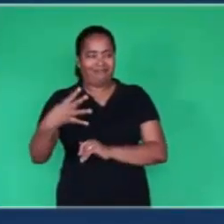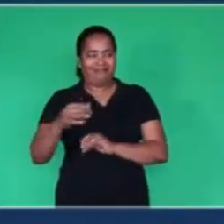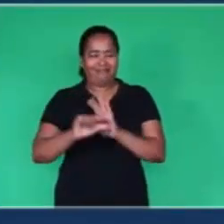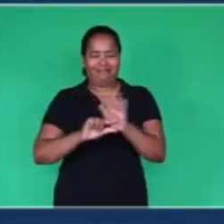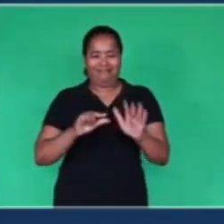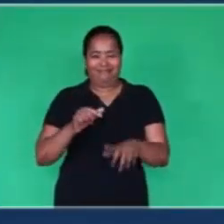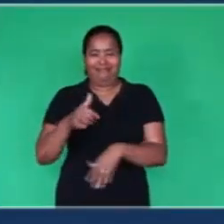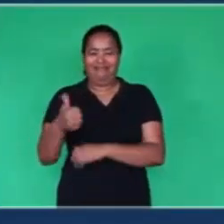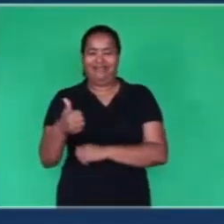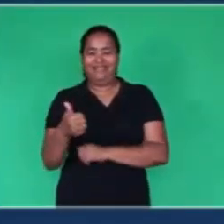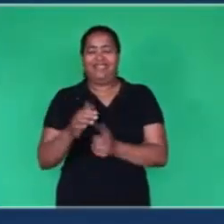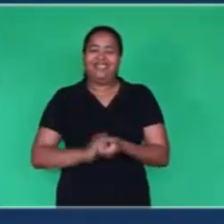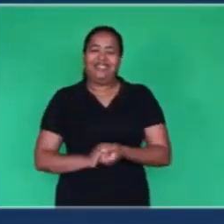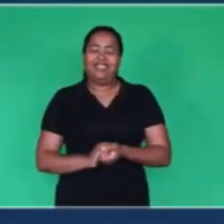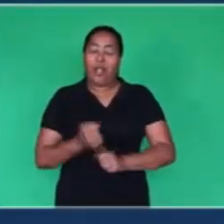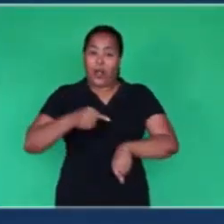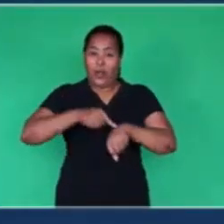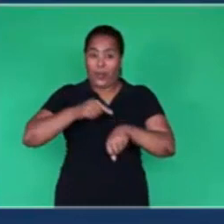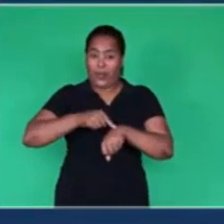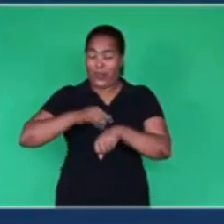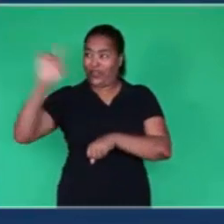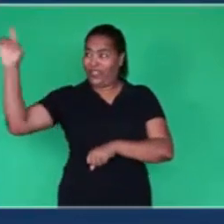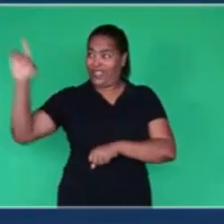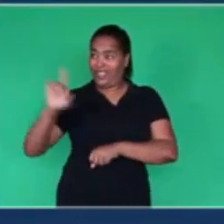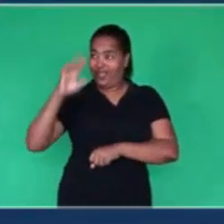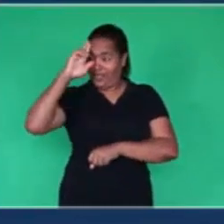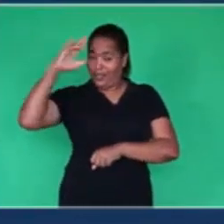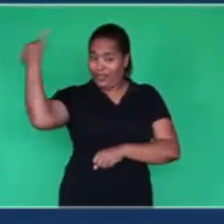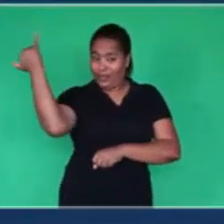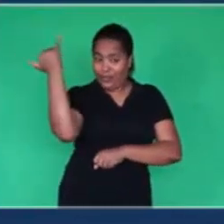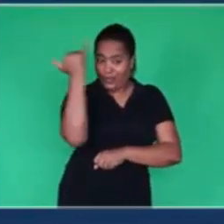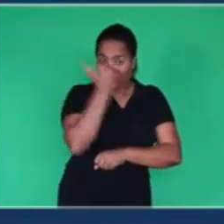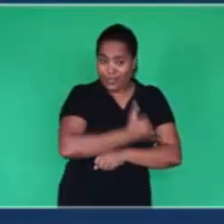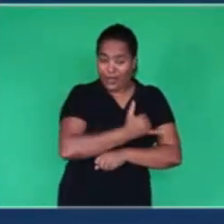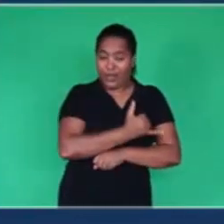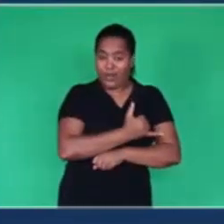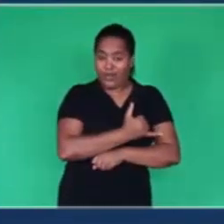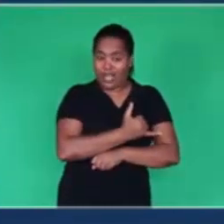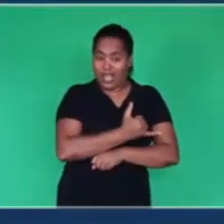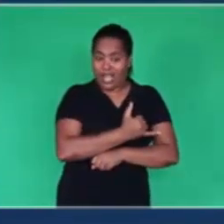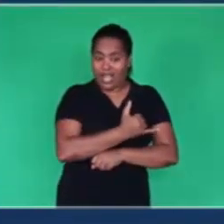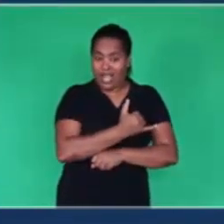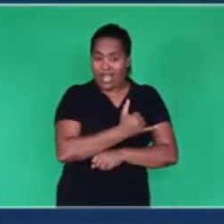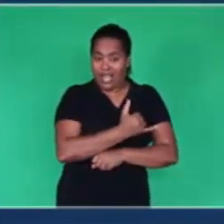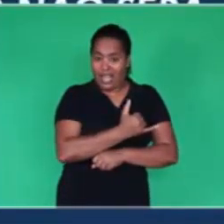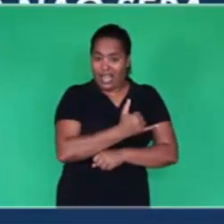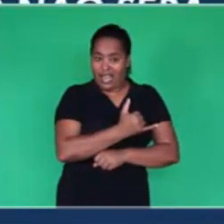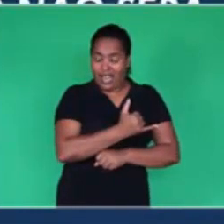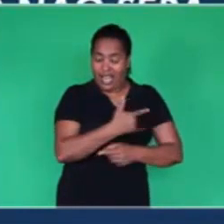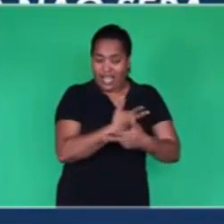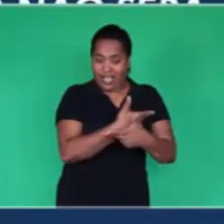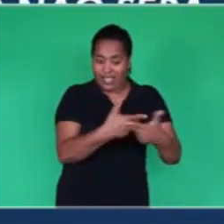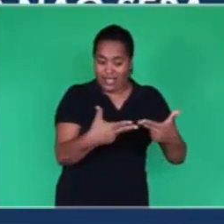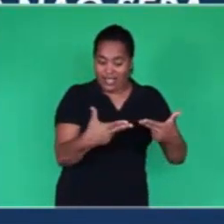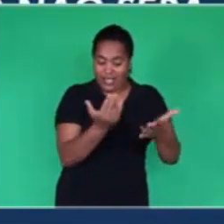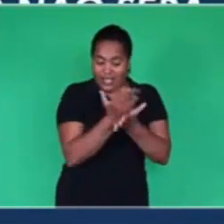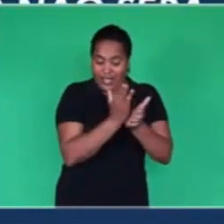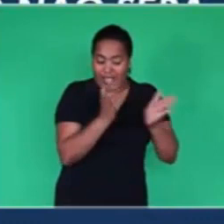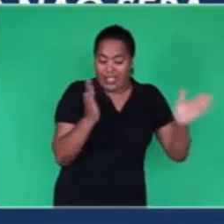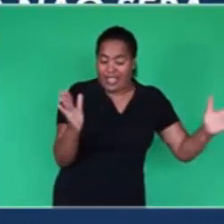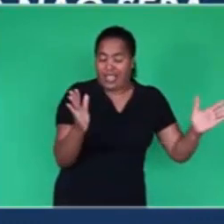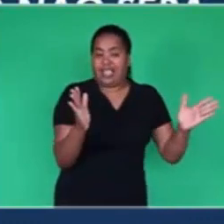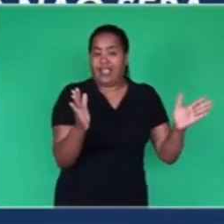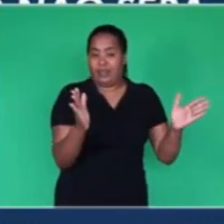midst." The enemies of Israel, the enemies of Jesus, on the day of the